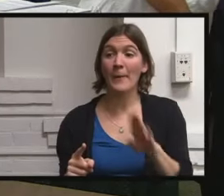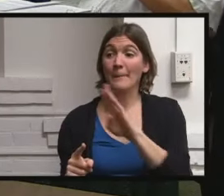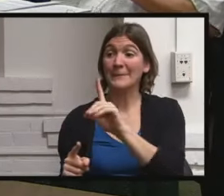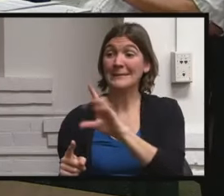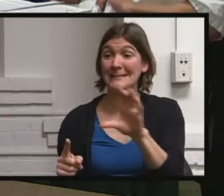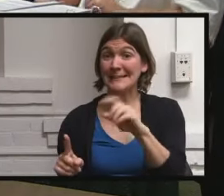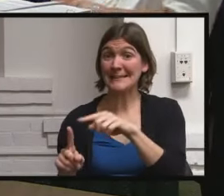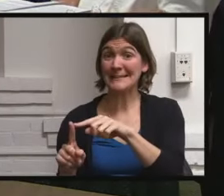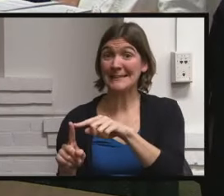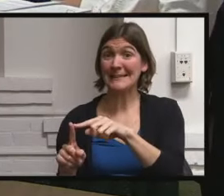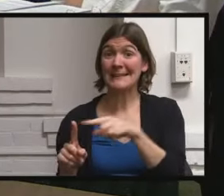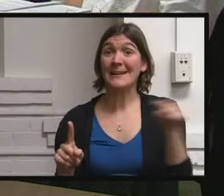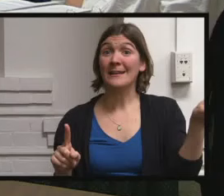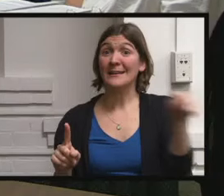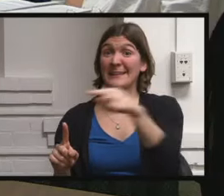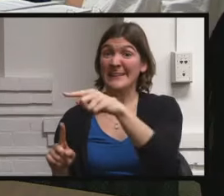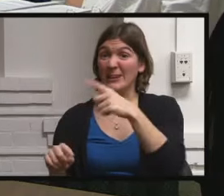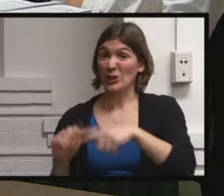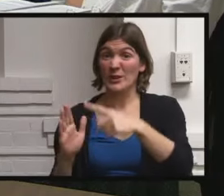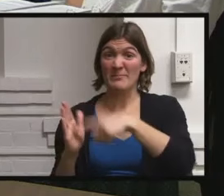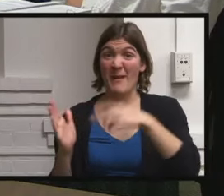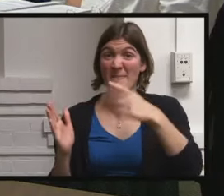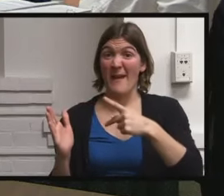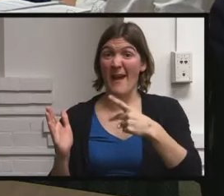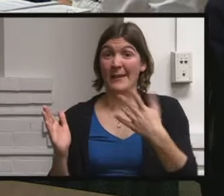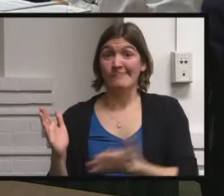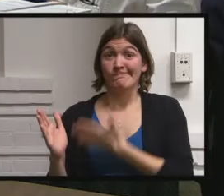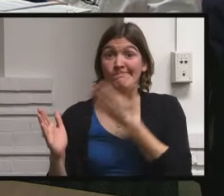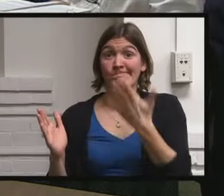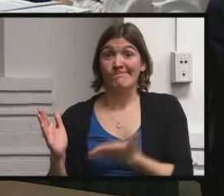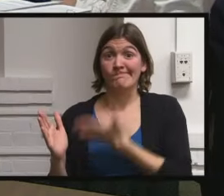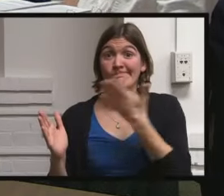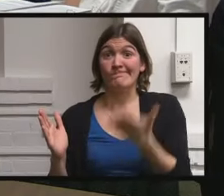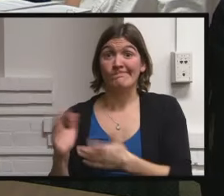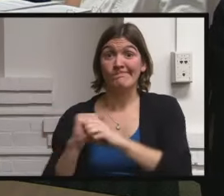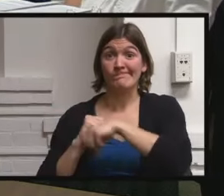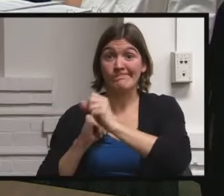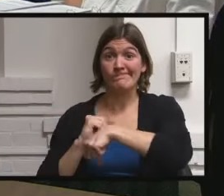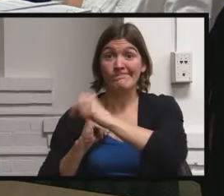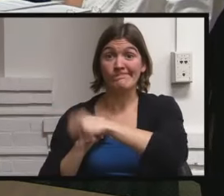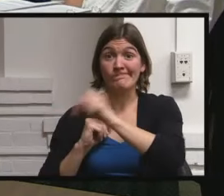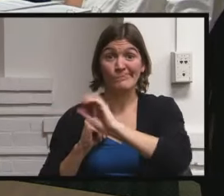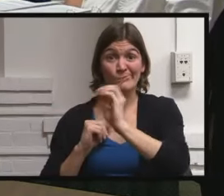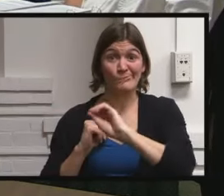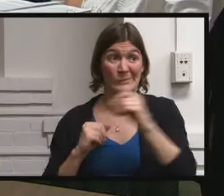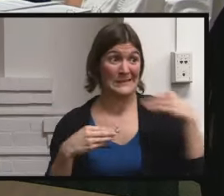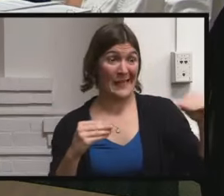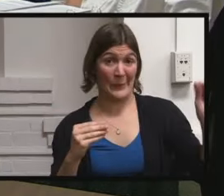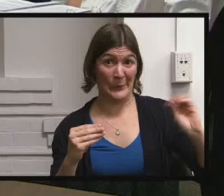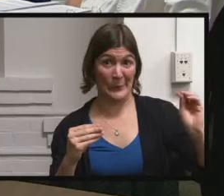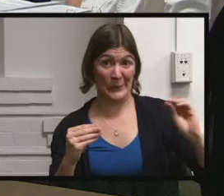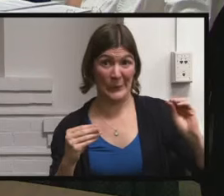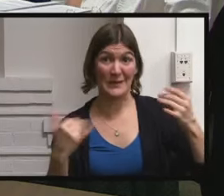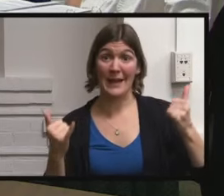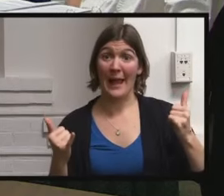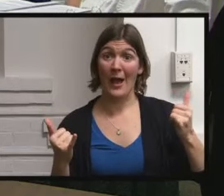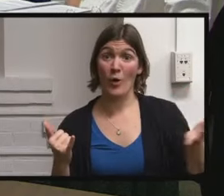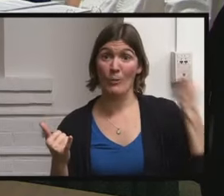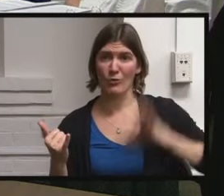BDCC wasn't able to pay the money back into the town and into the revolving loan fund, and now the